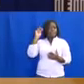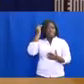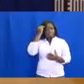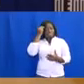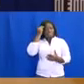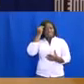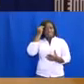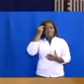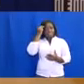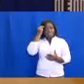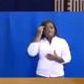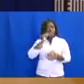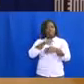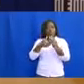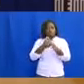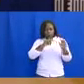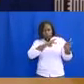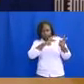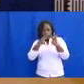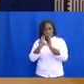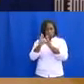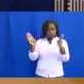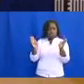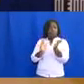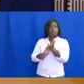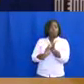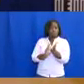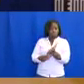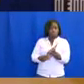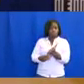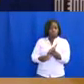Mafo, that is supervising the reopening of the schools.